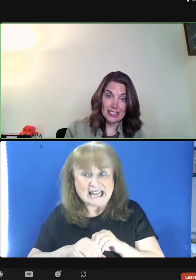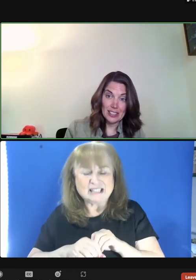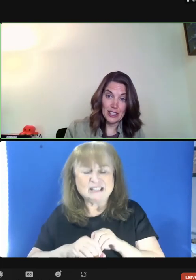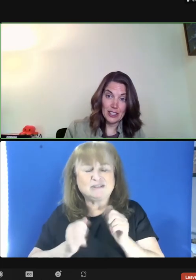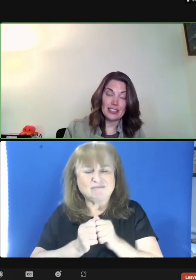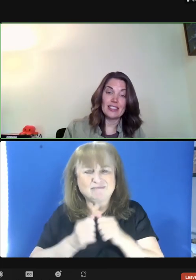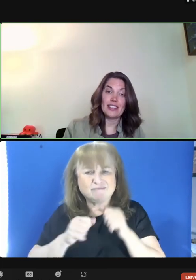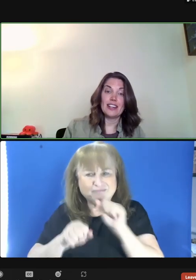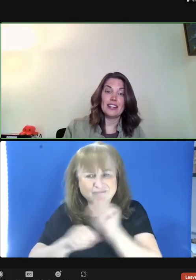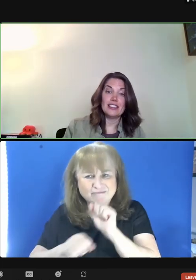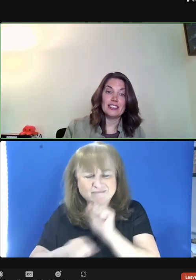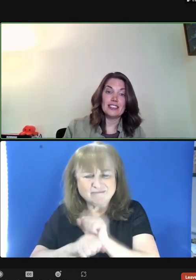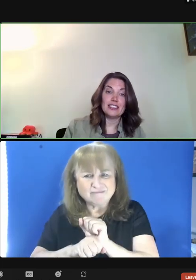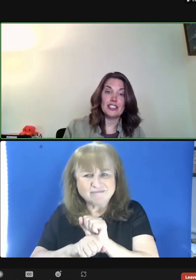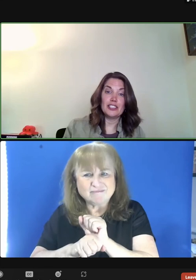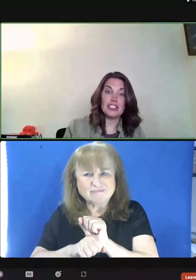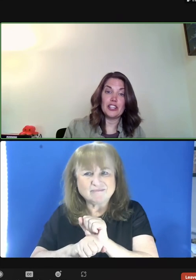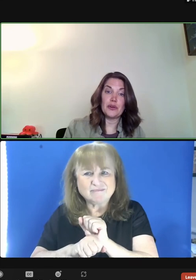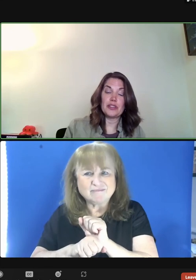task.